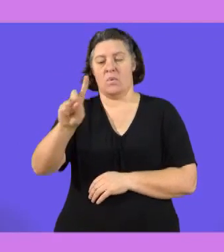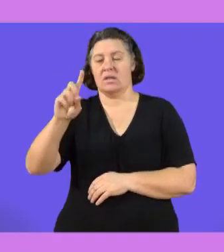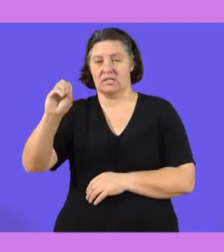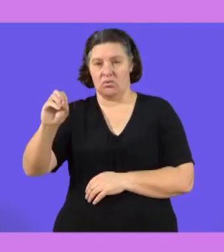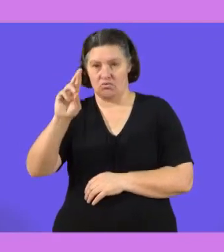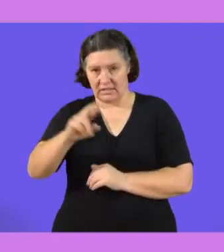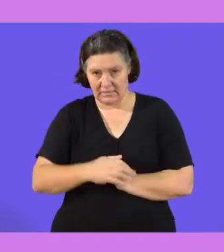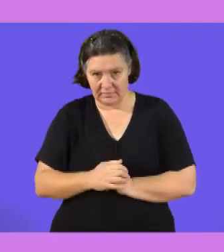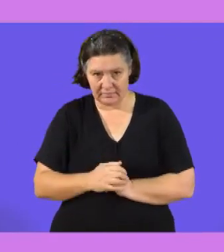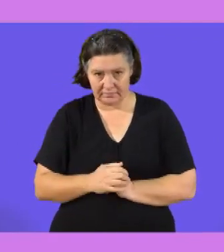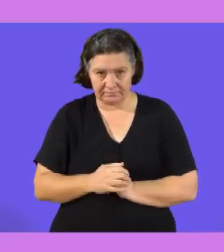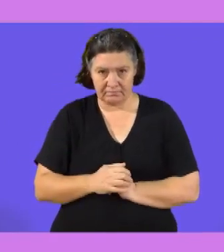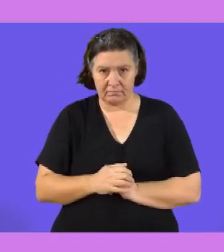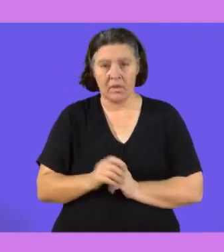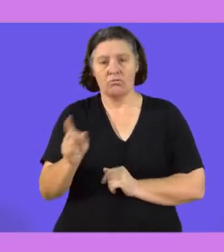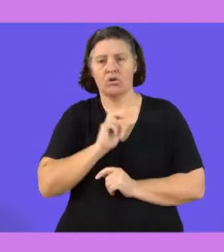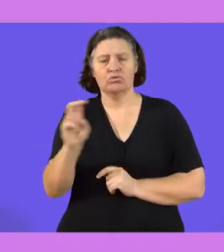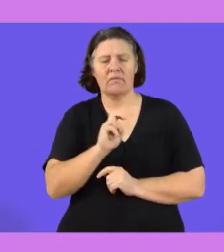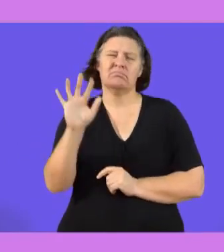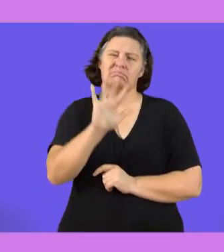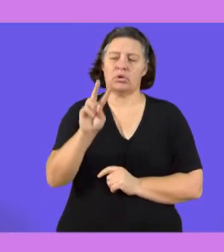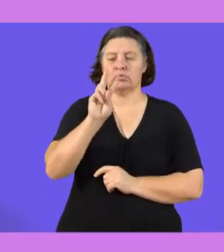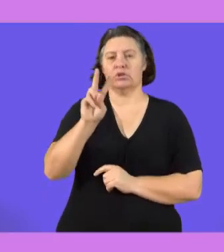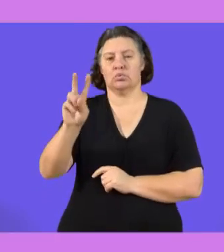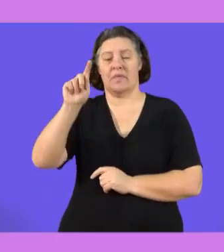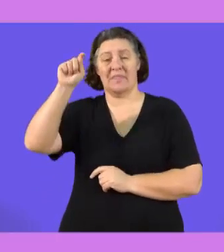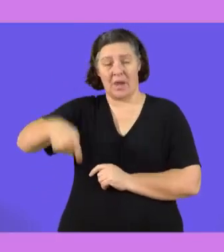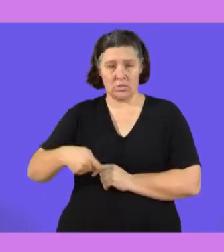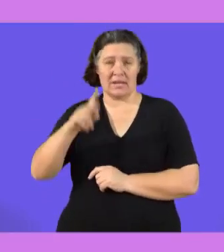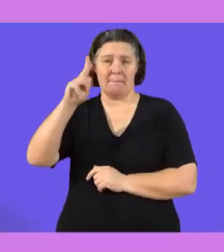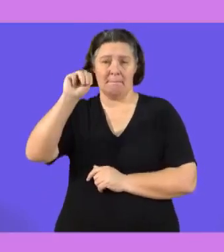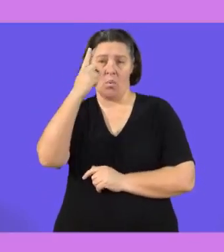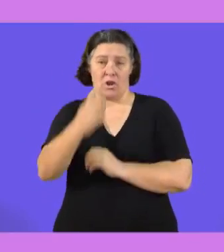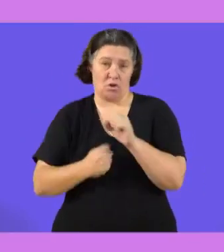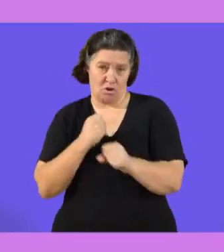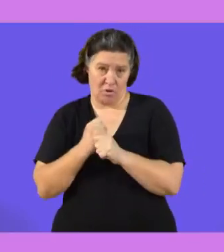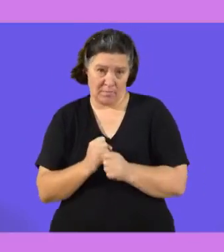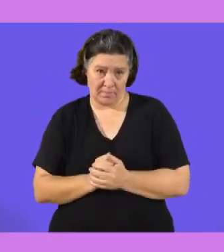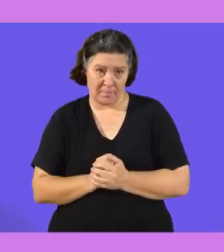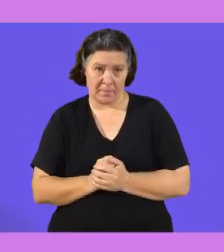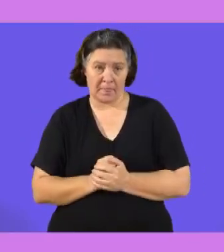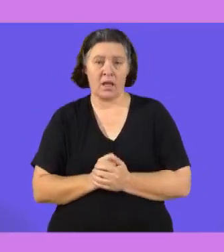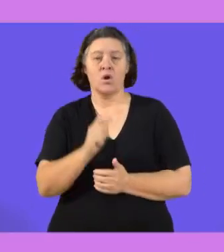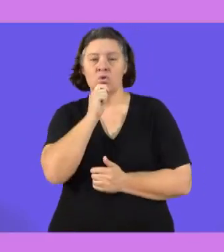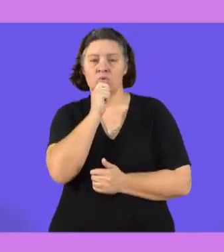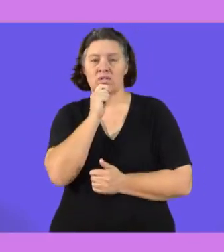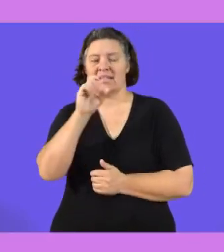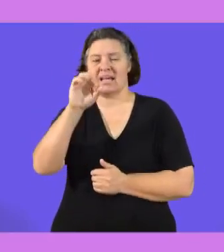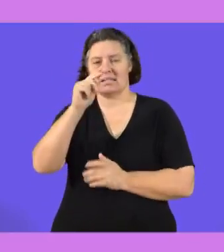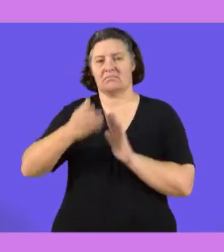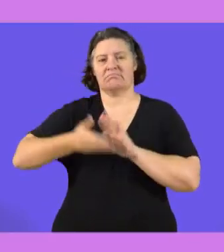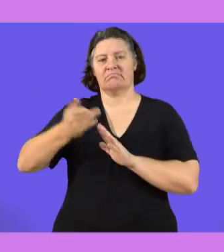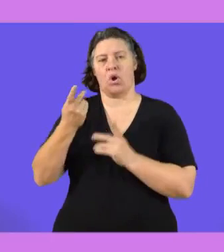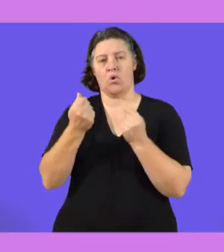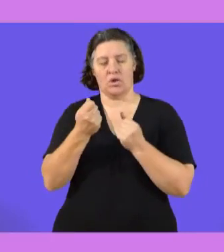325,110 Rand. She travels approximately 22,000 kilometers per year. Use the SARS running cost table below